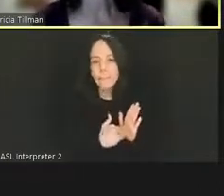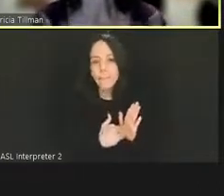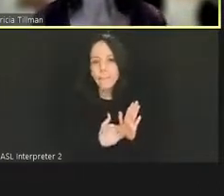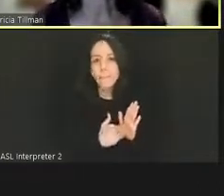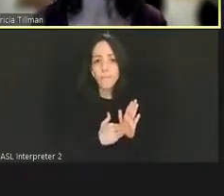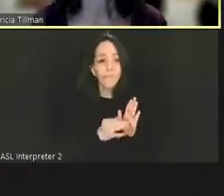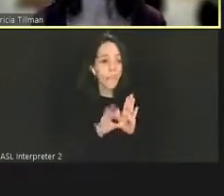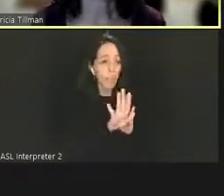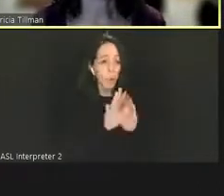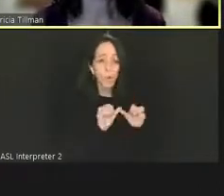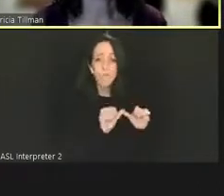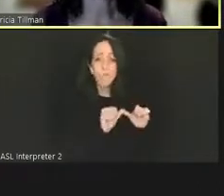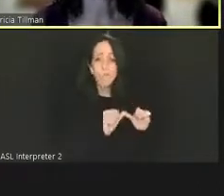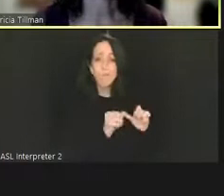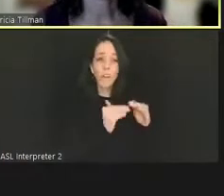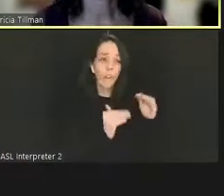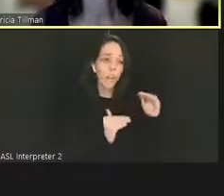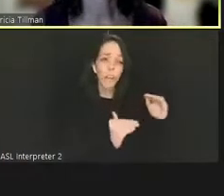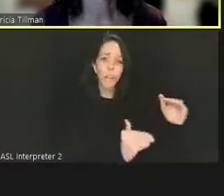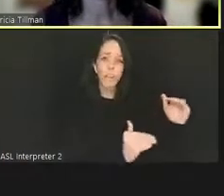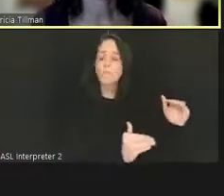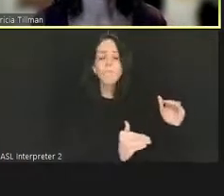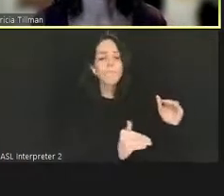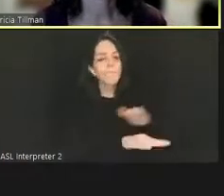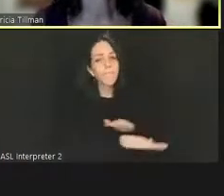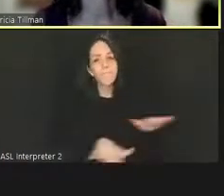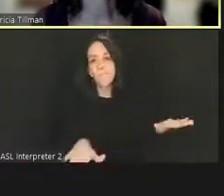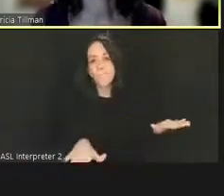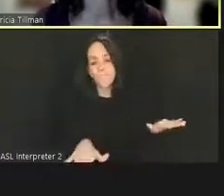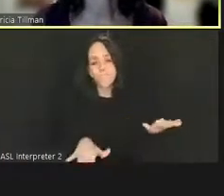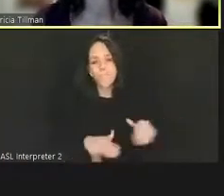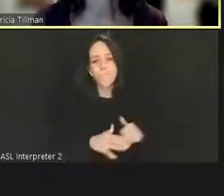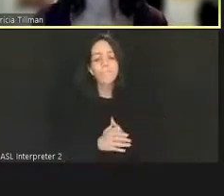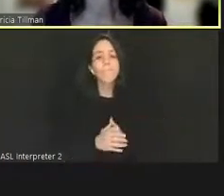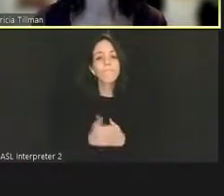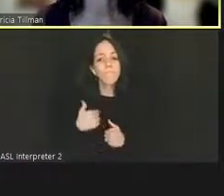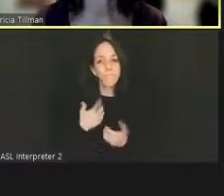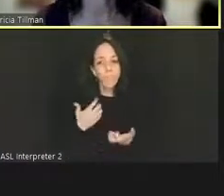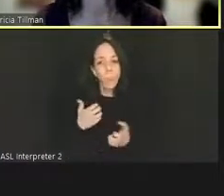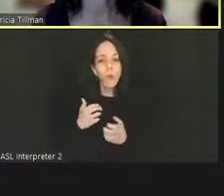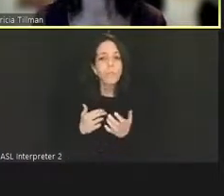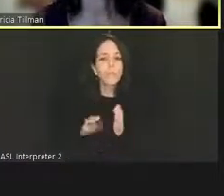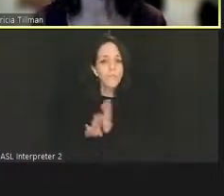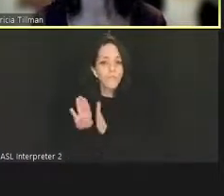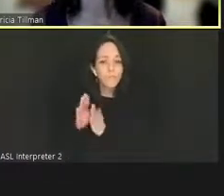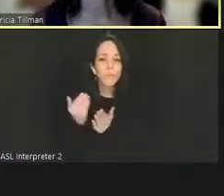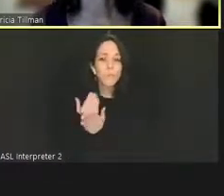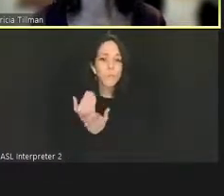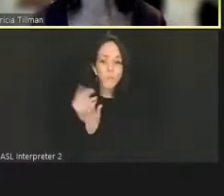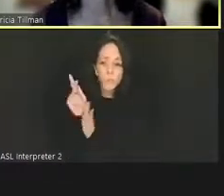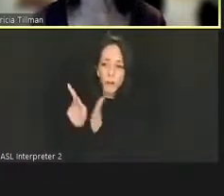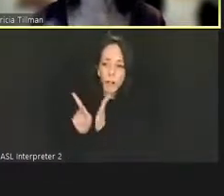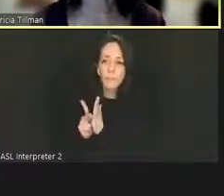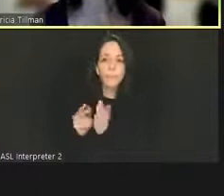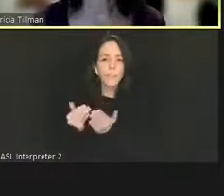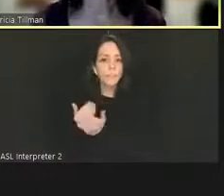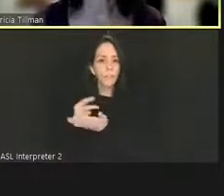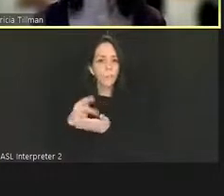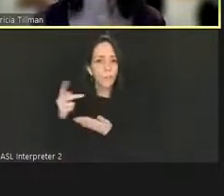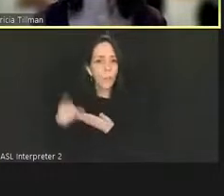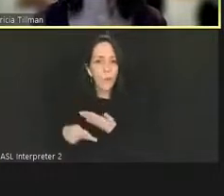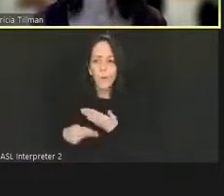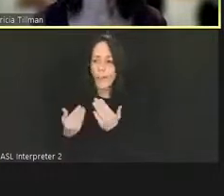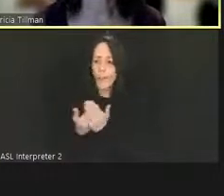and proactively building policies, practices, and programs that can help